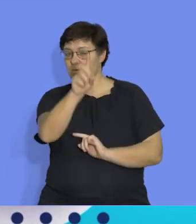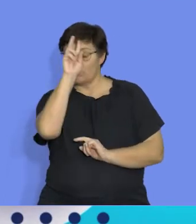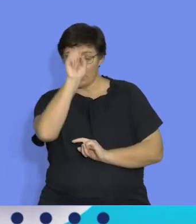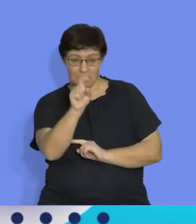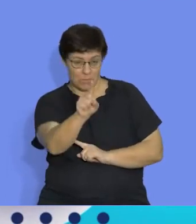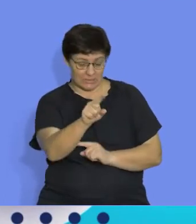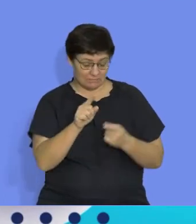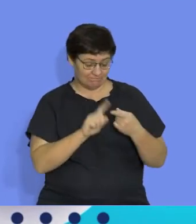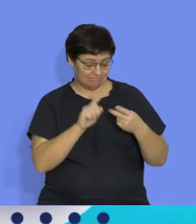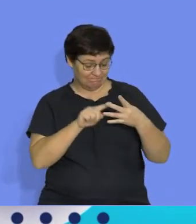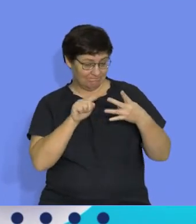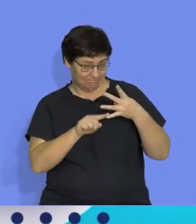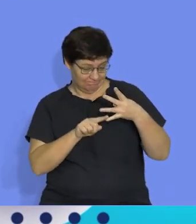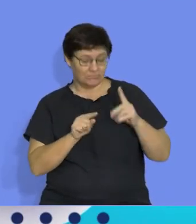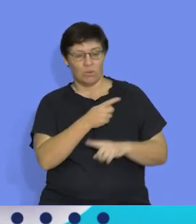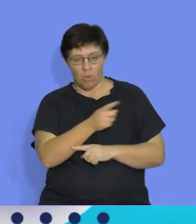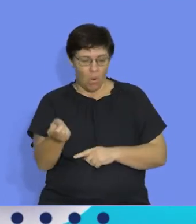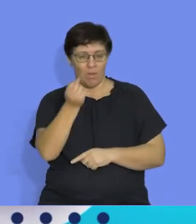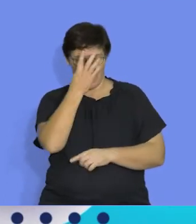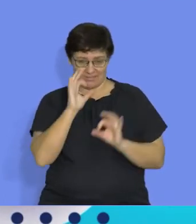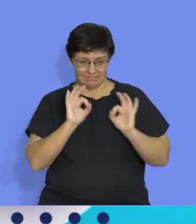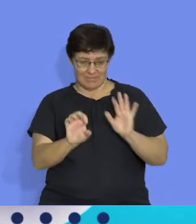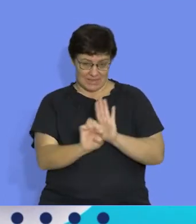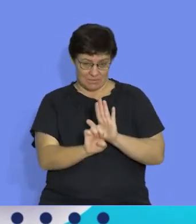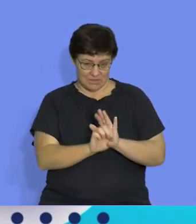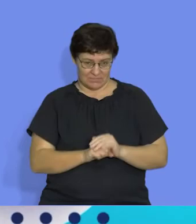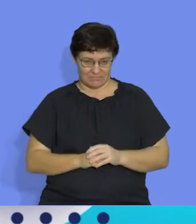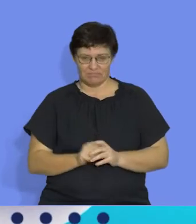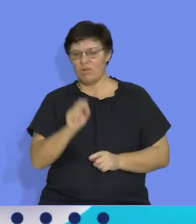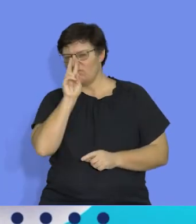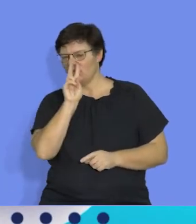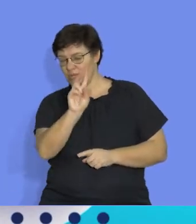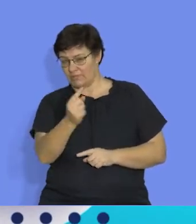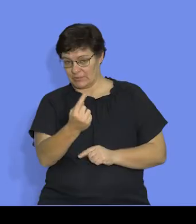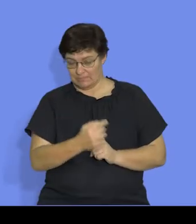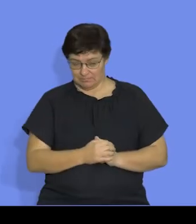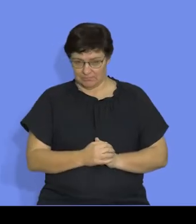you of a few things just so we are all good for some examples. Let's have a look at the board.